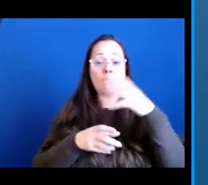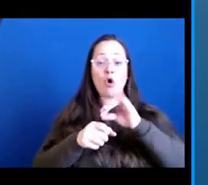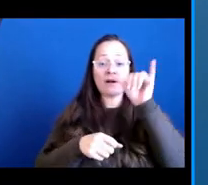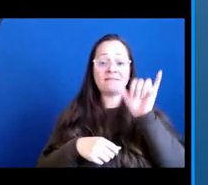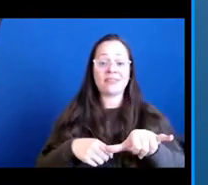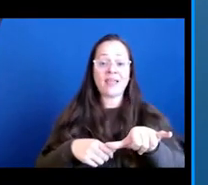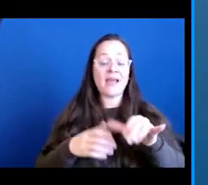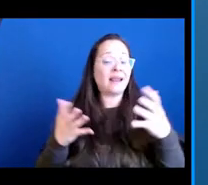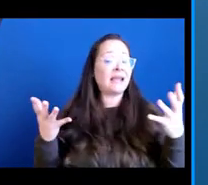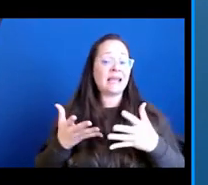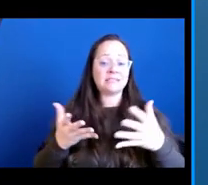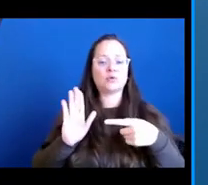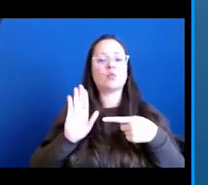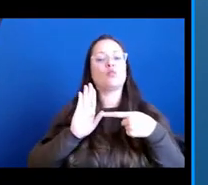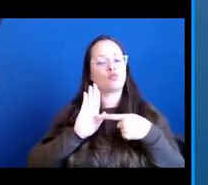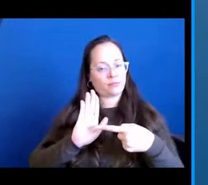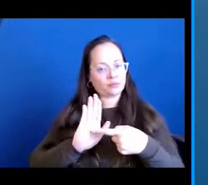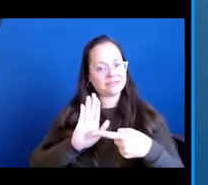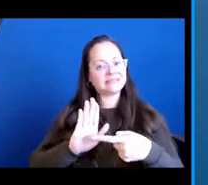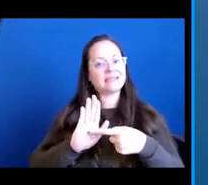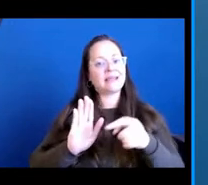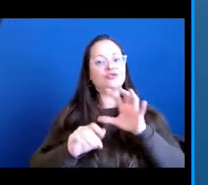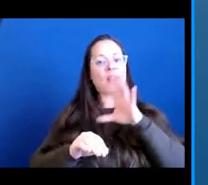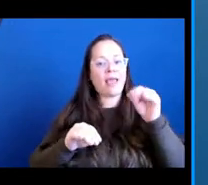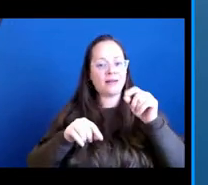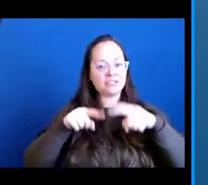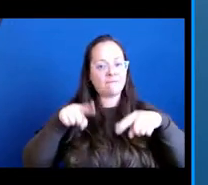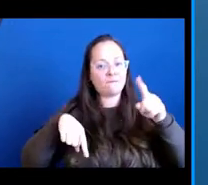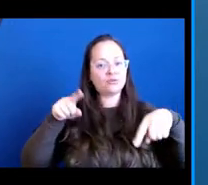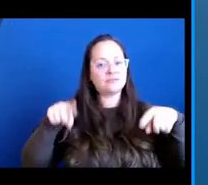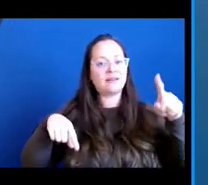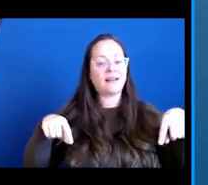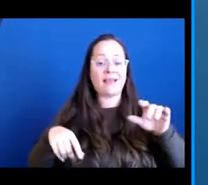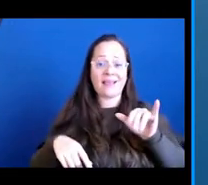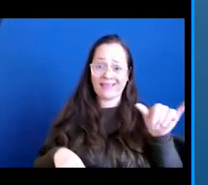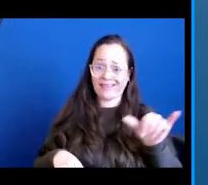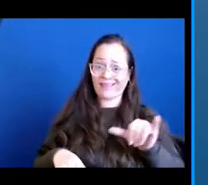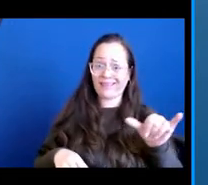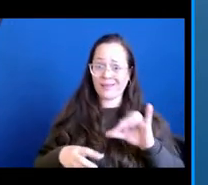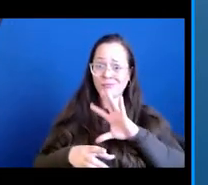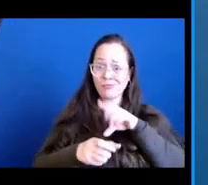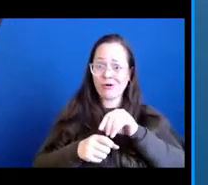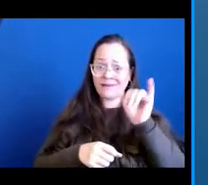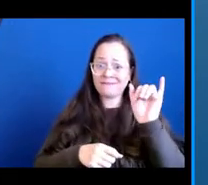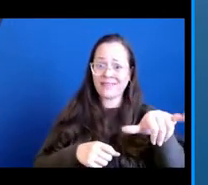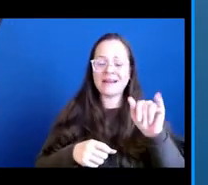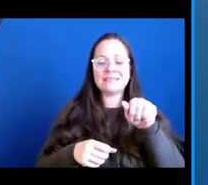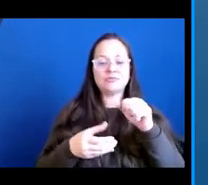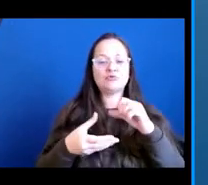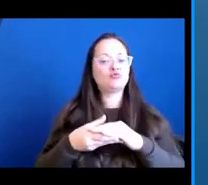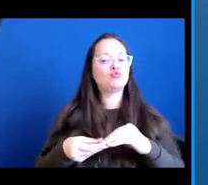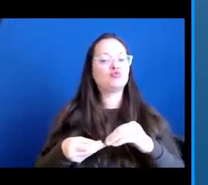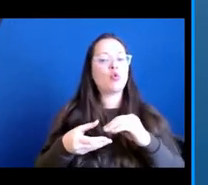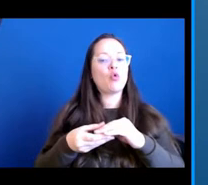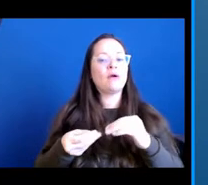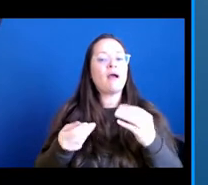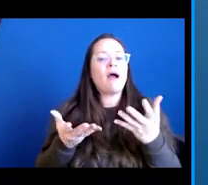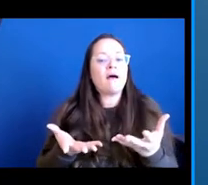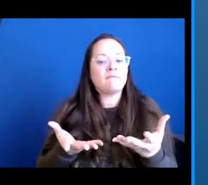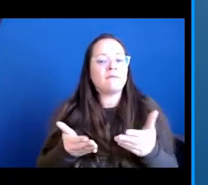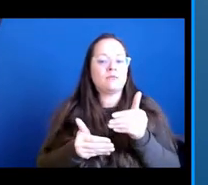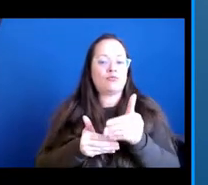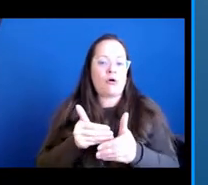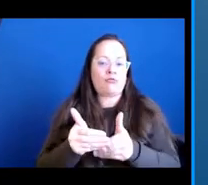representation and the diversity and part of that is also the story of progress the story of struggle